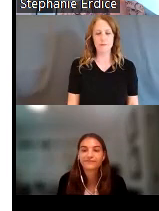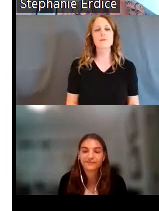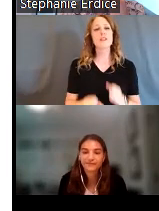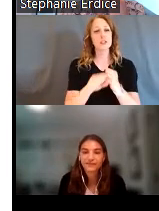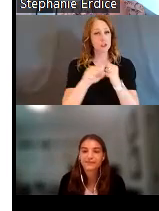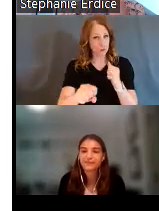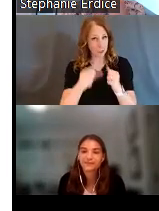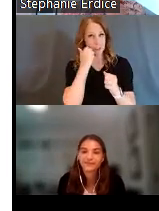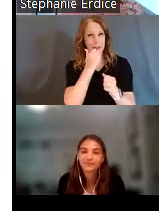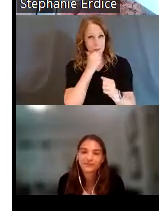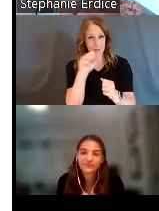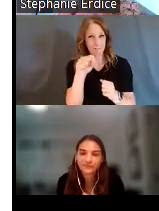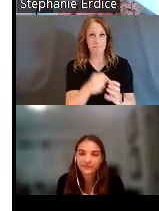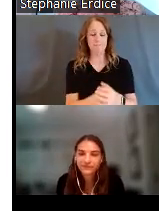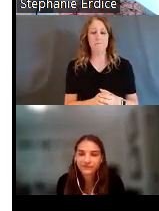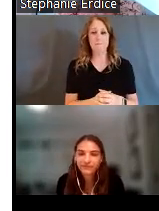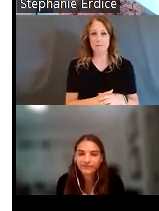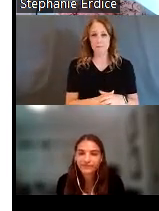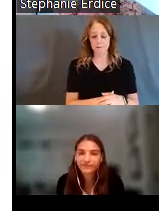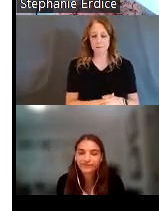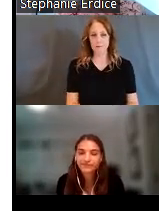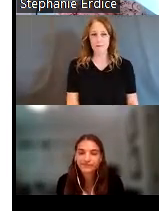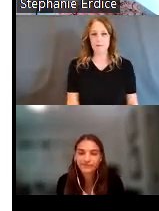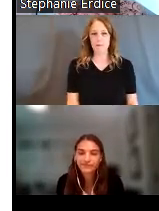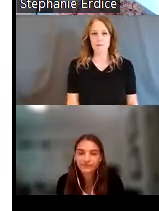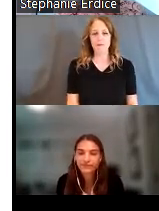stretching. Yep.